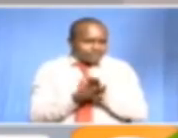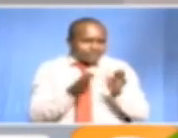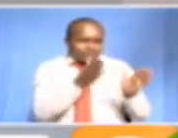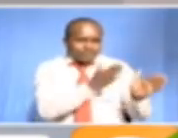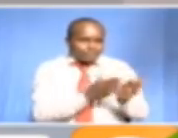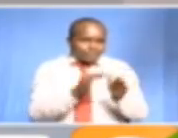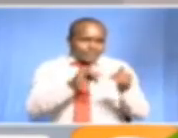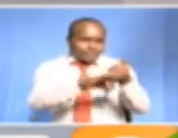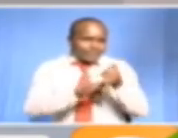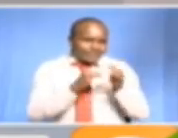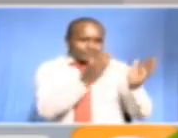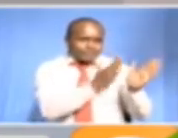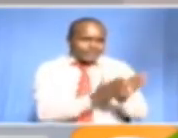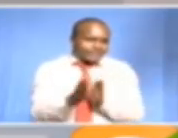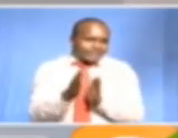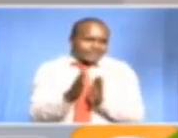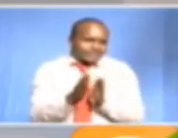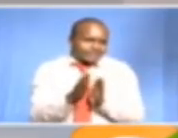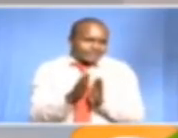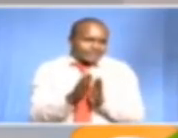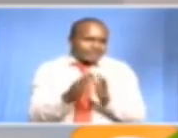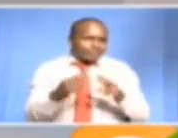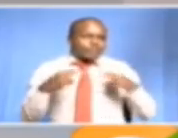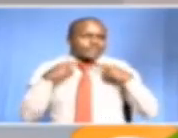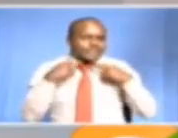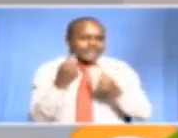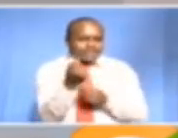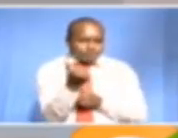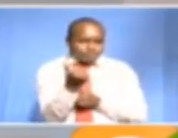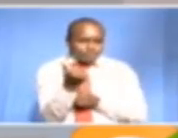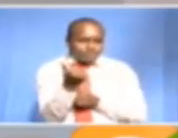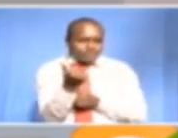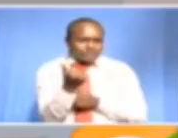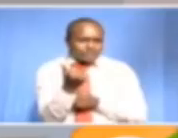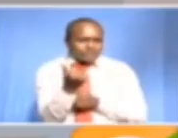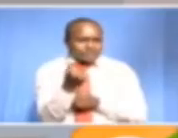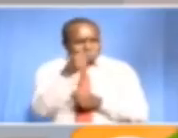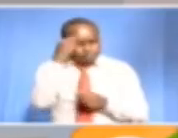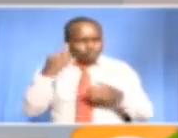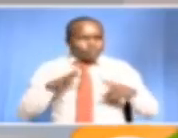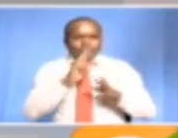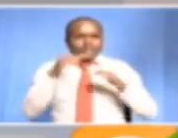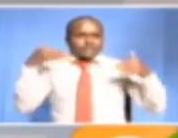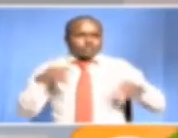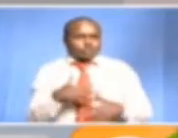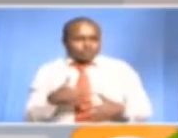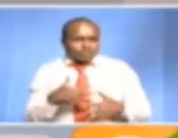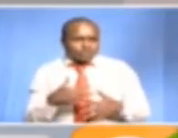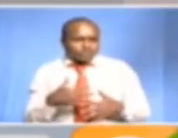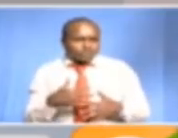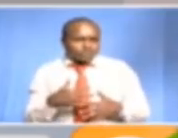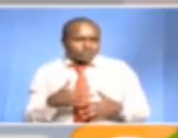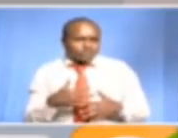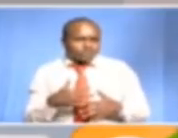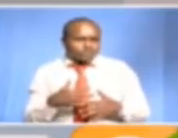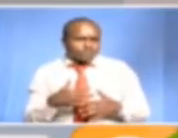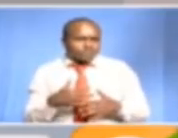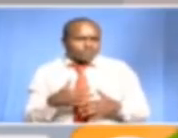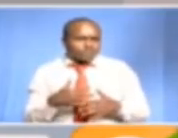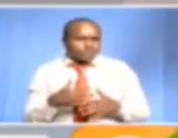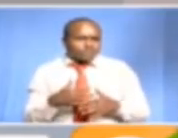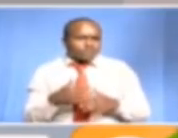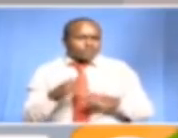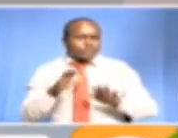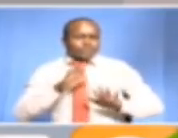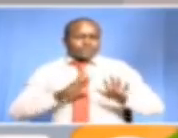the marriage plans, you know, kind of stalled a little bit. You know, as I've told you, people are in shock. You know, here you are. And you know, you kind of relax